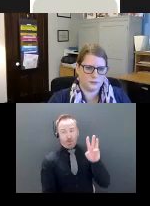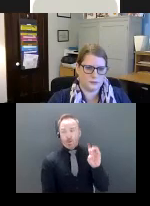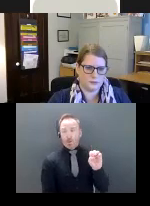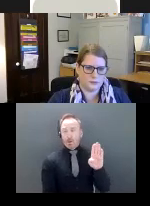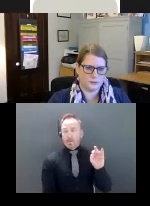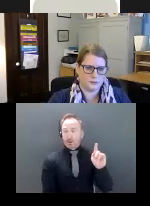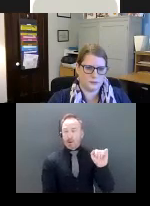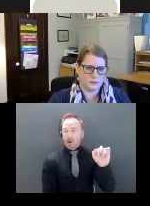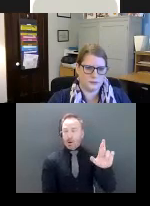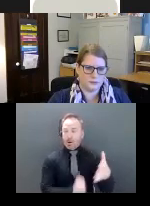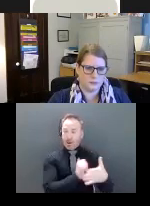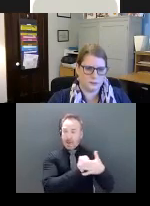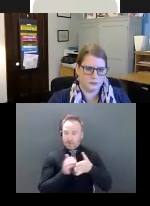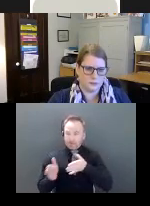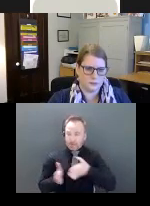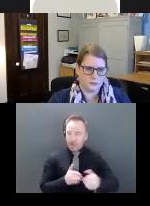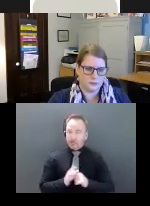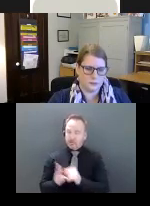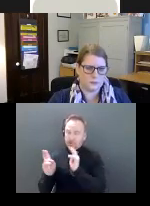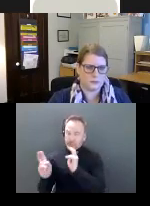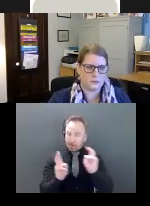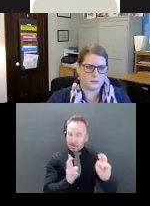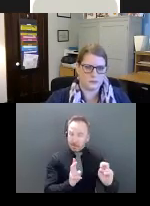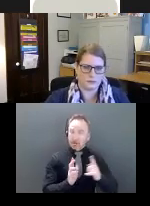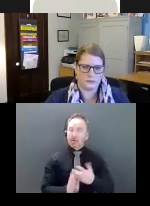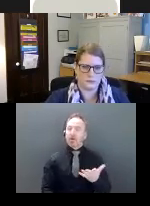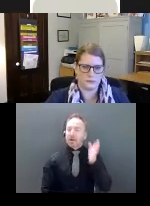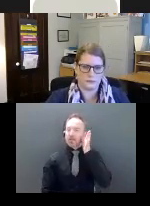different topics for events in the future.